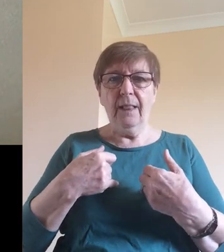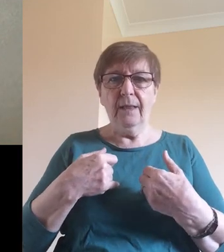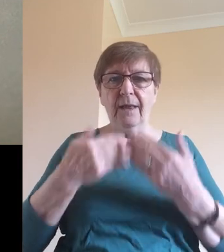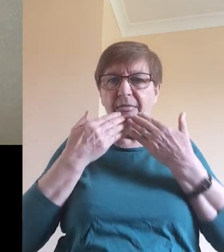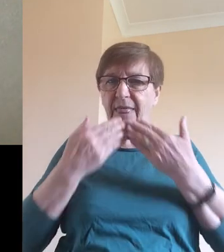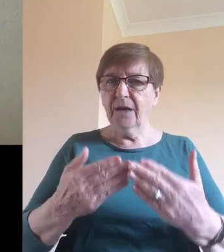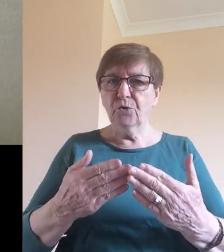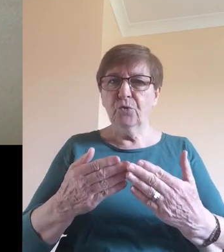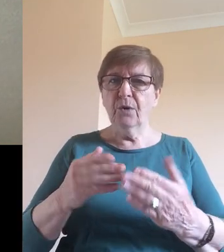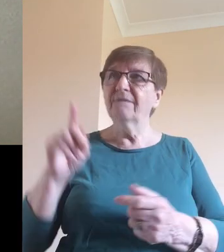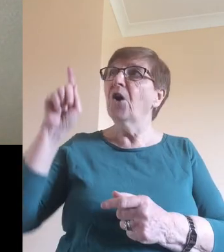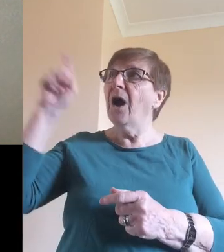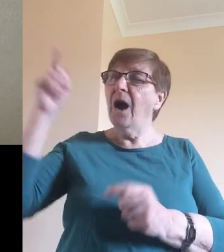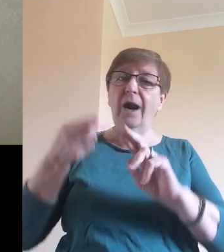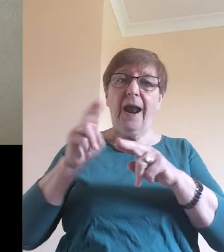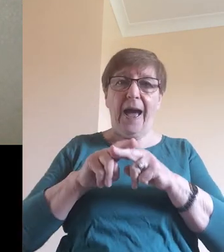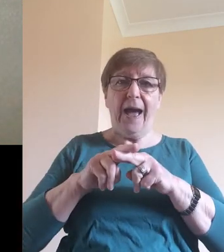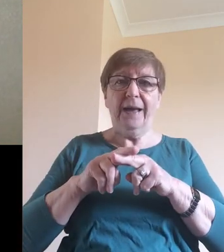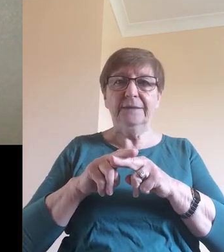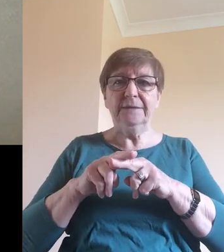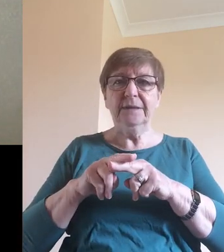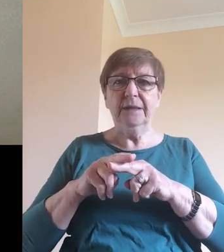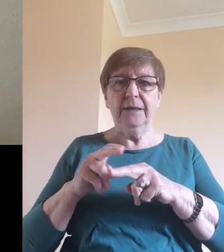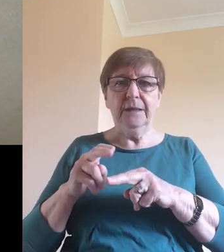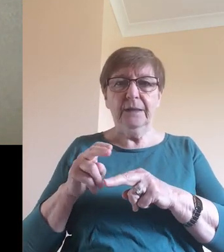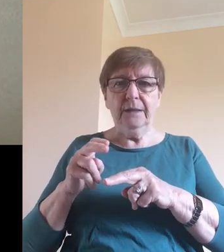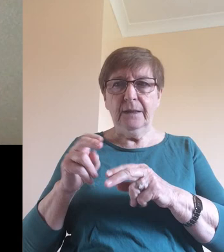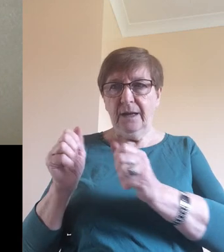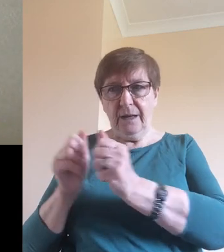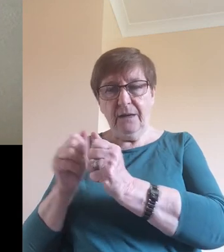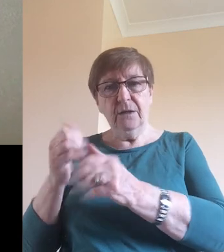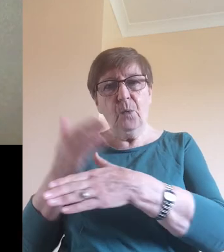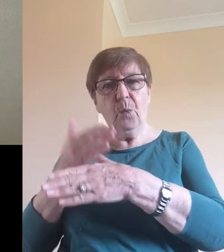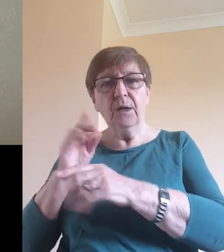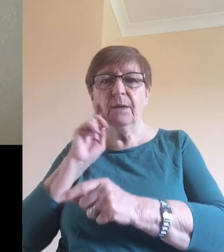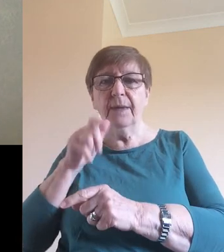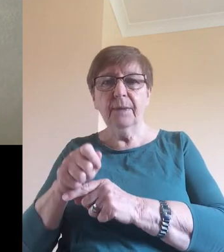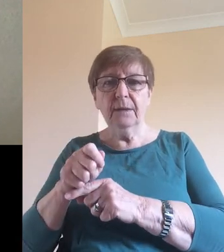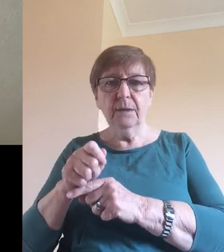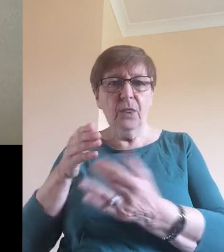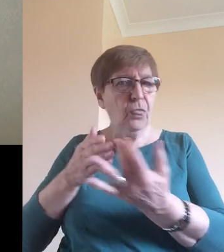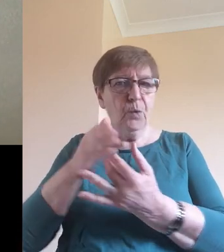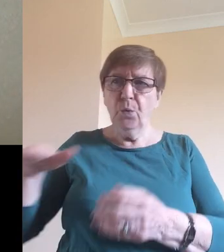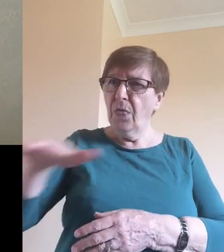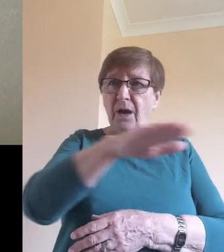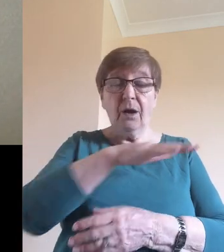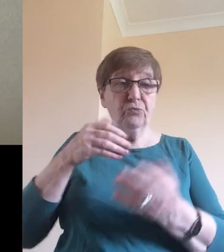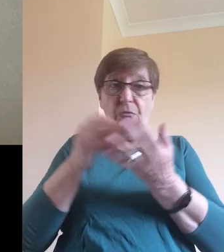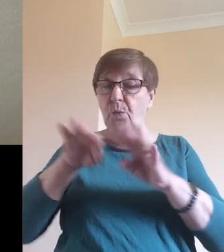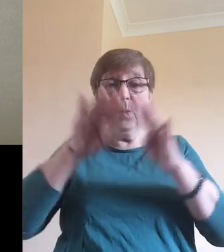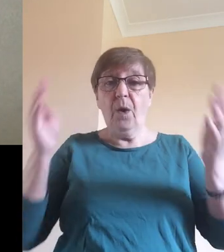her and her colleagues and others like them throughout the country, throughout the world.